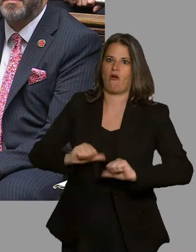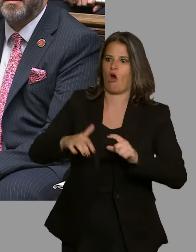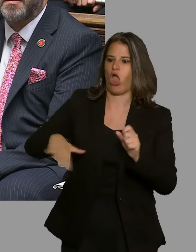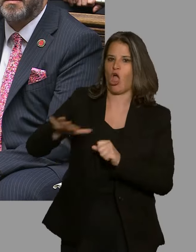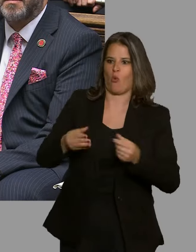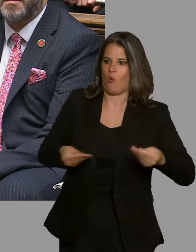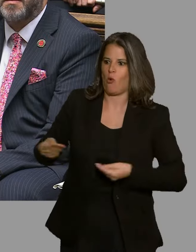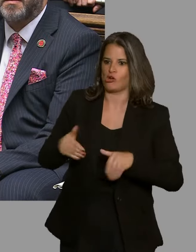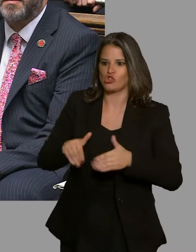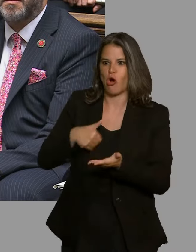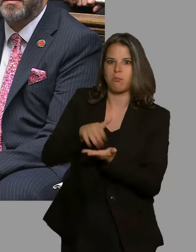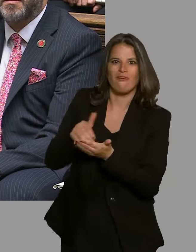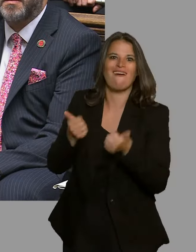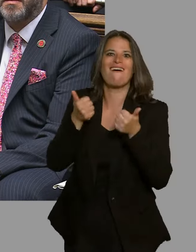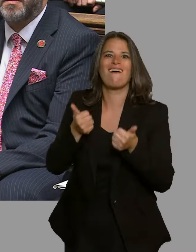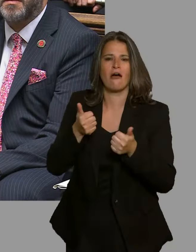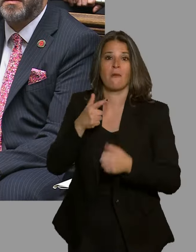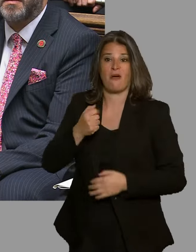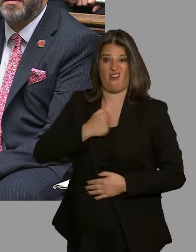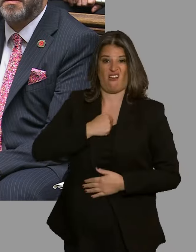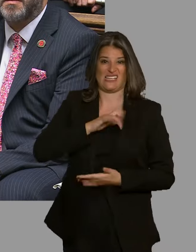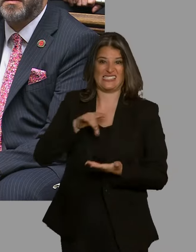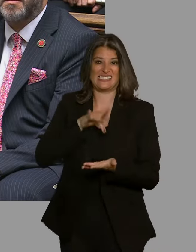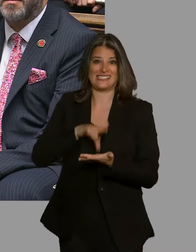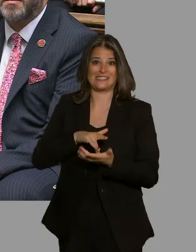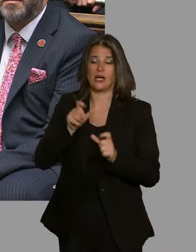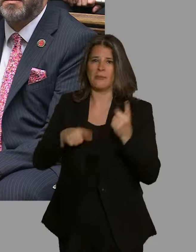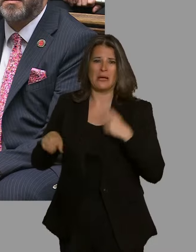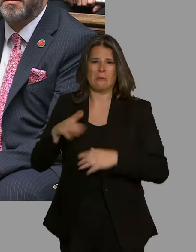of betting shops and gambling stores are in the 20%